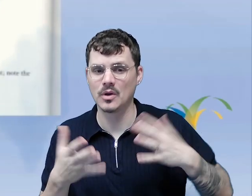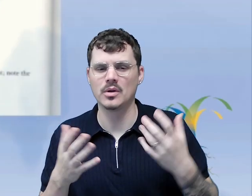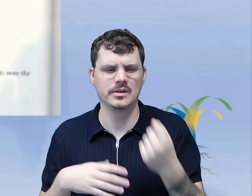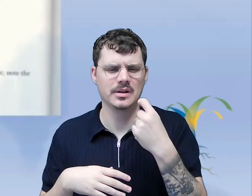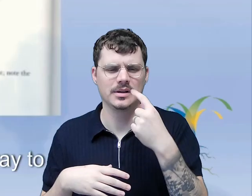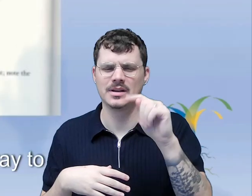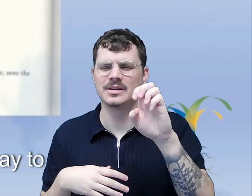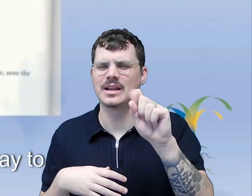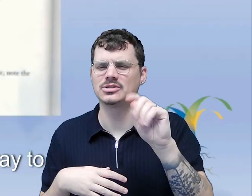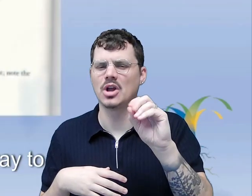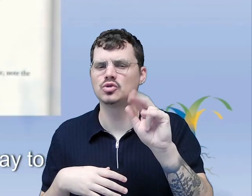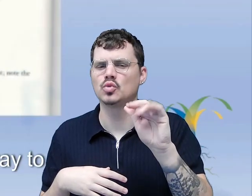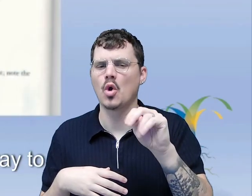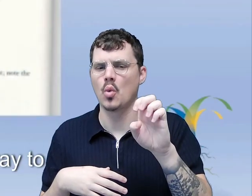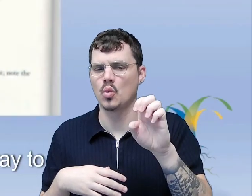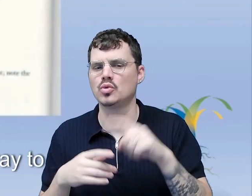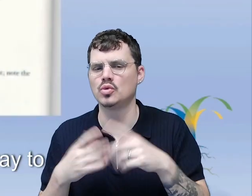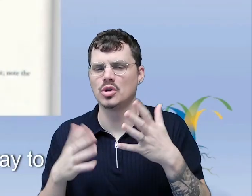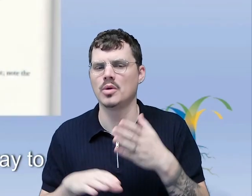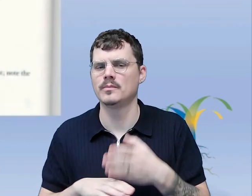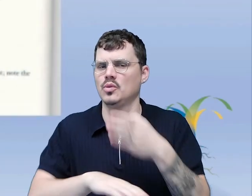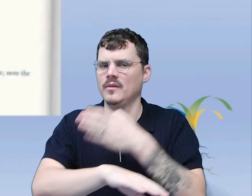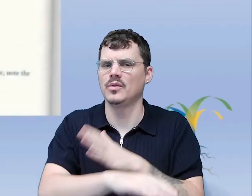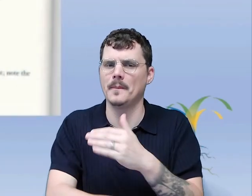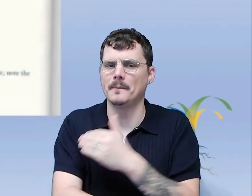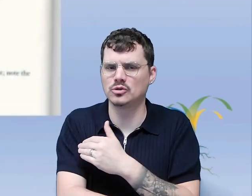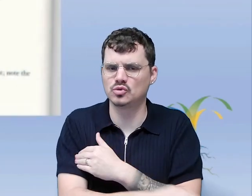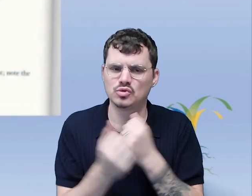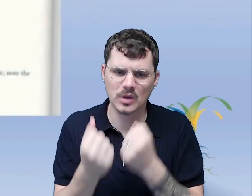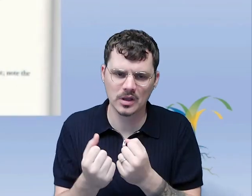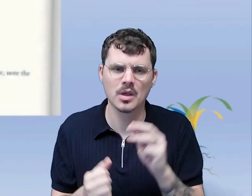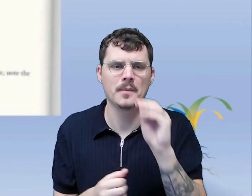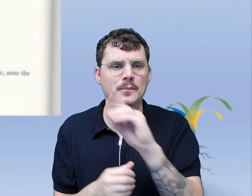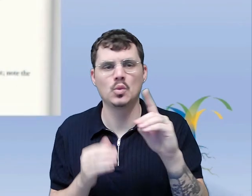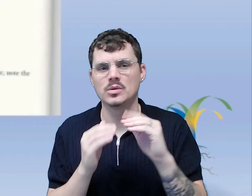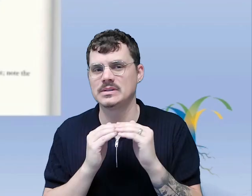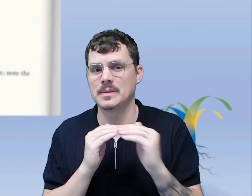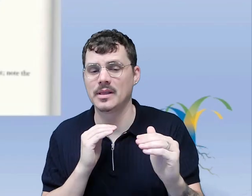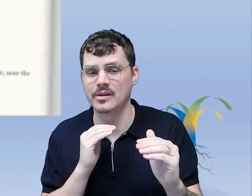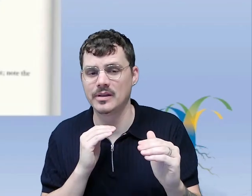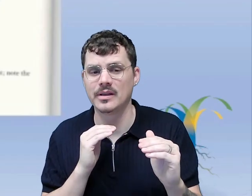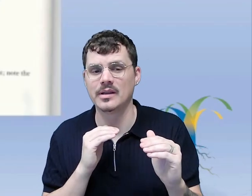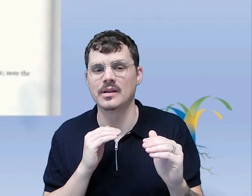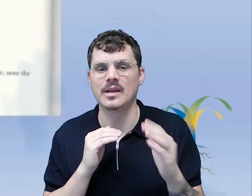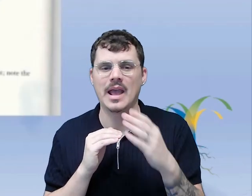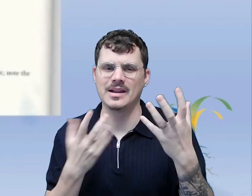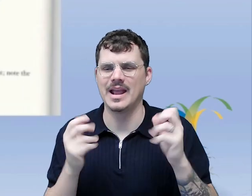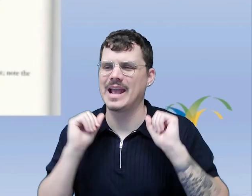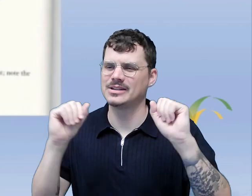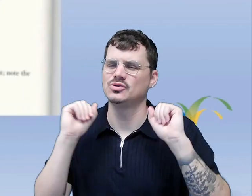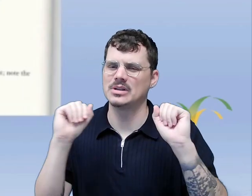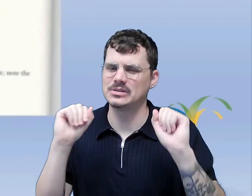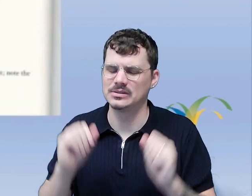of taking some testosterone as a way to improve muscle strength, mood stability,